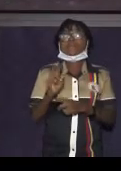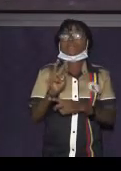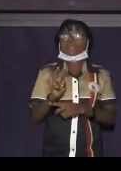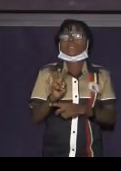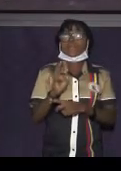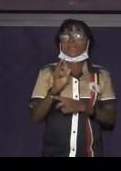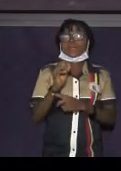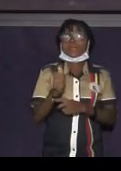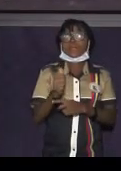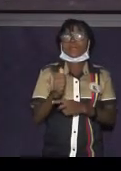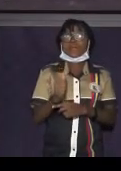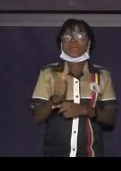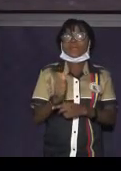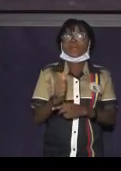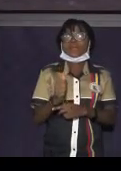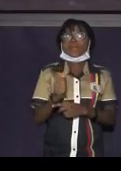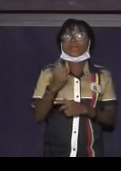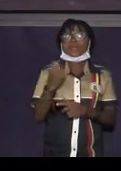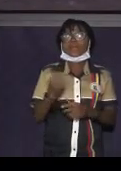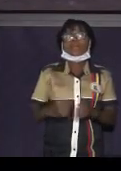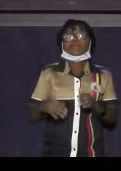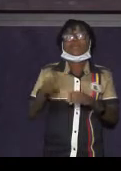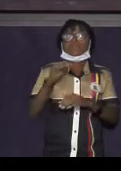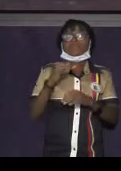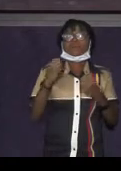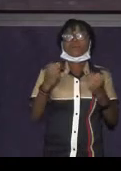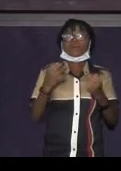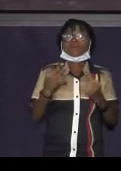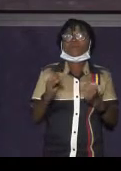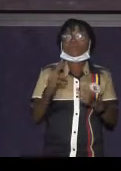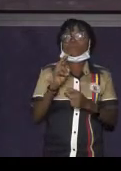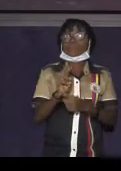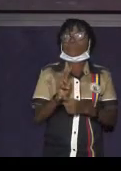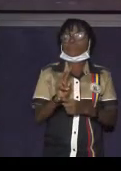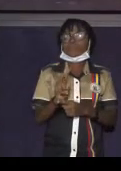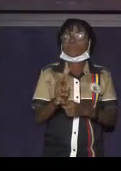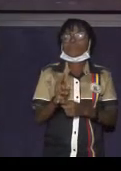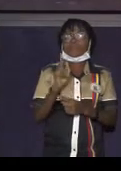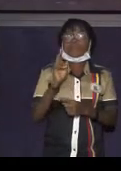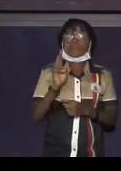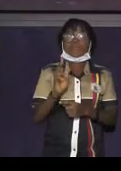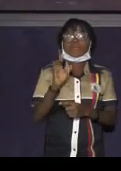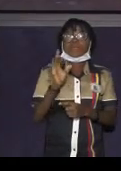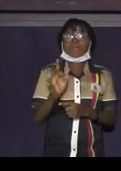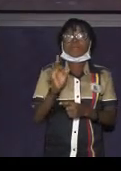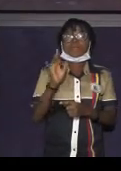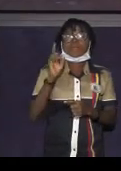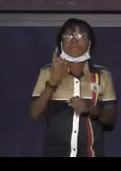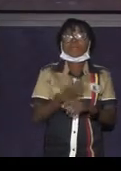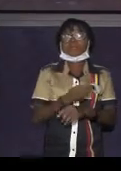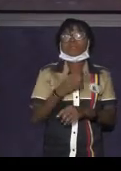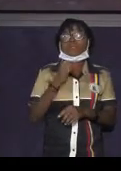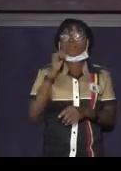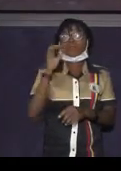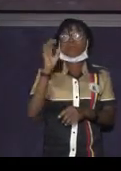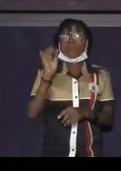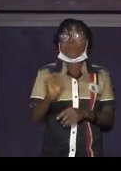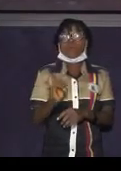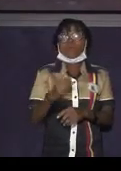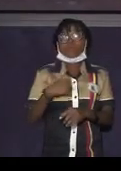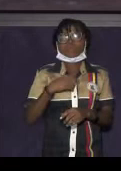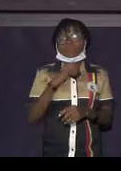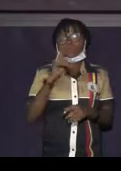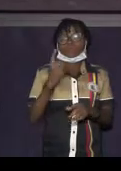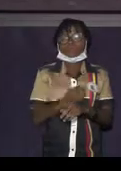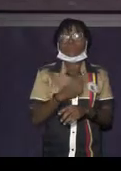a squared b, or a raised to the power of 2, then b. Now 8 times y, we don't use the multiplication symbol, so we just